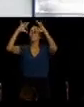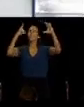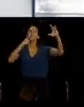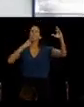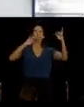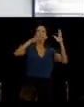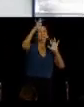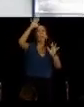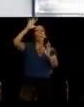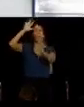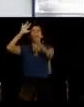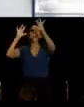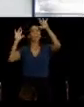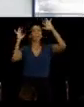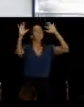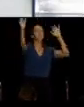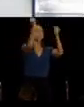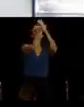bursting, and